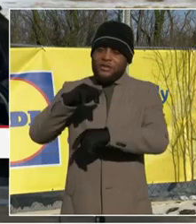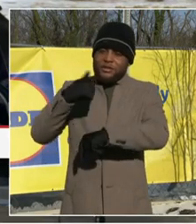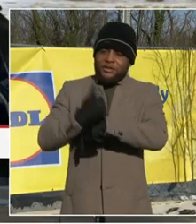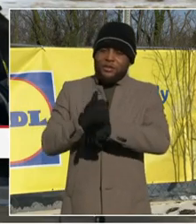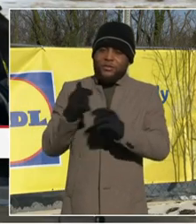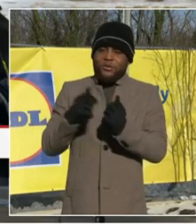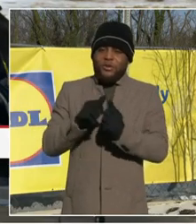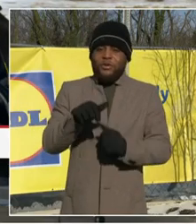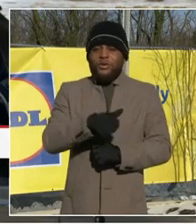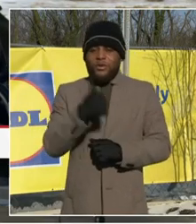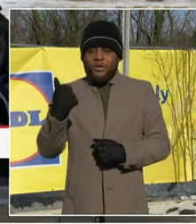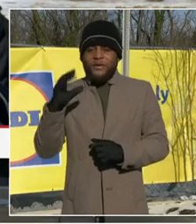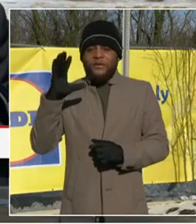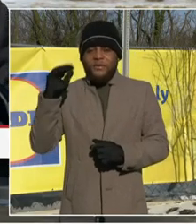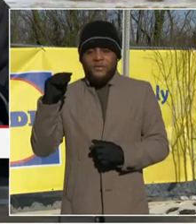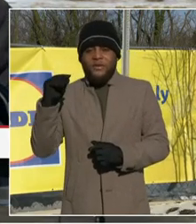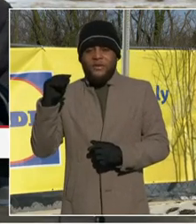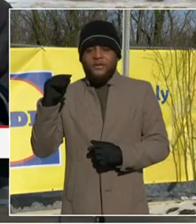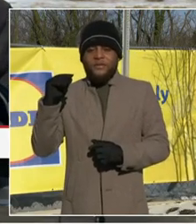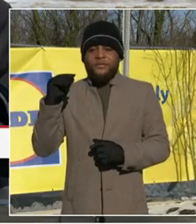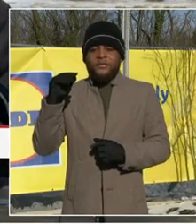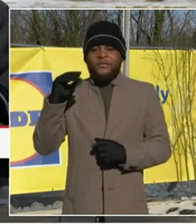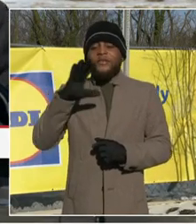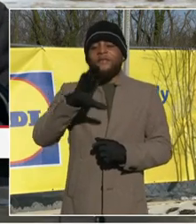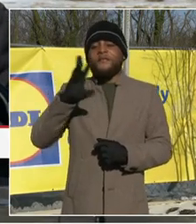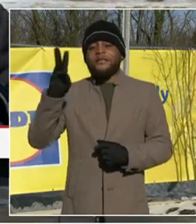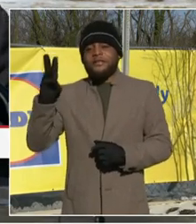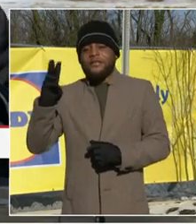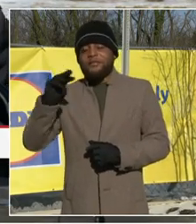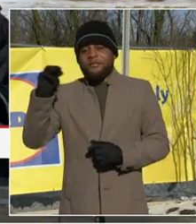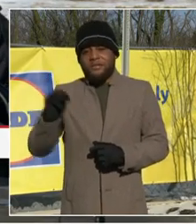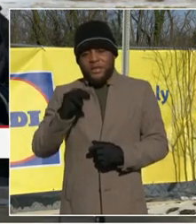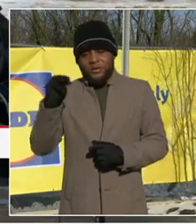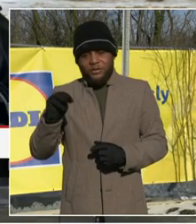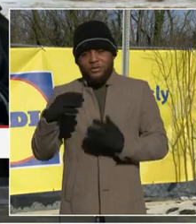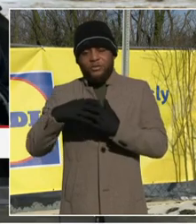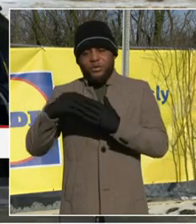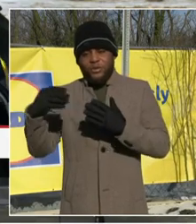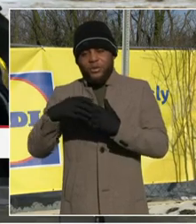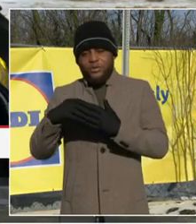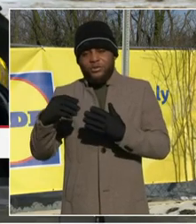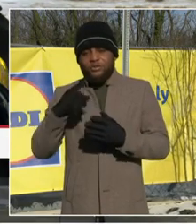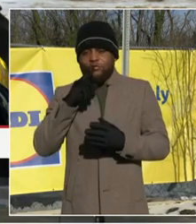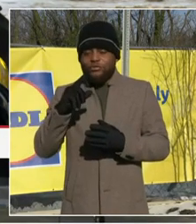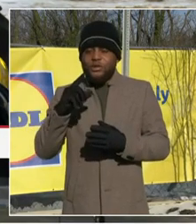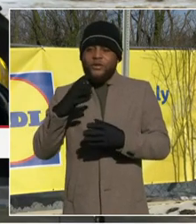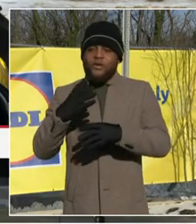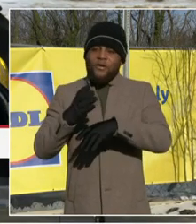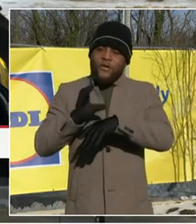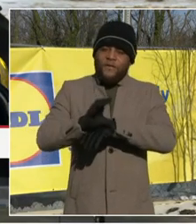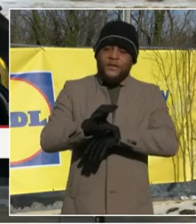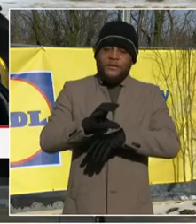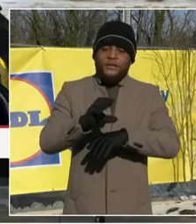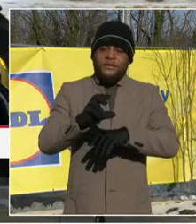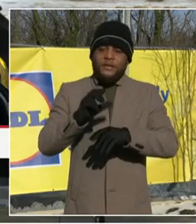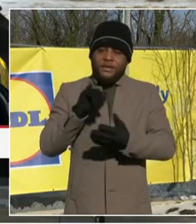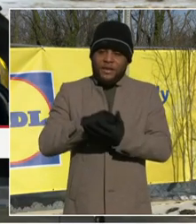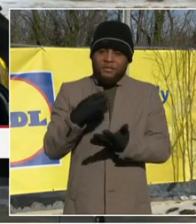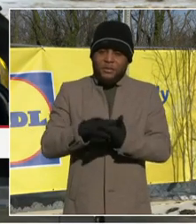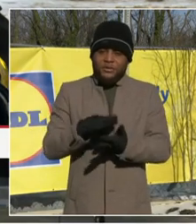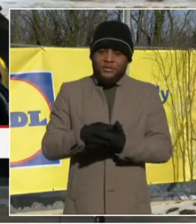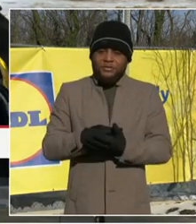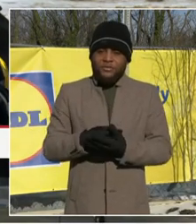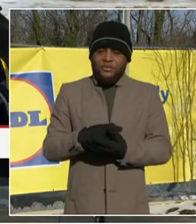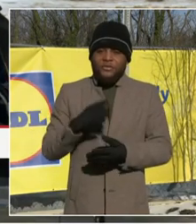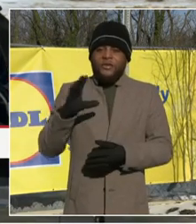million to make sure we get to this point and we push forward. 40 million of that is in a tool we call